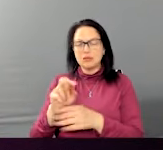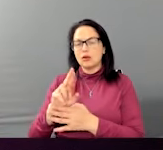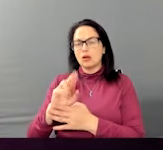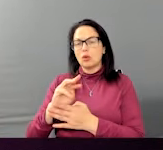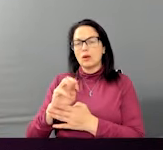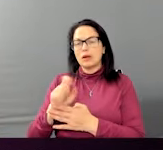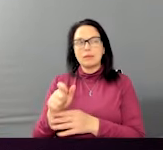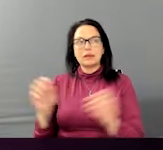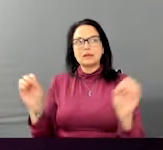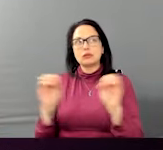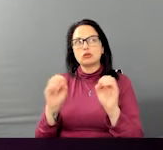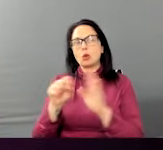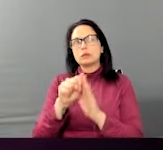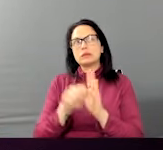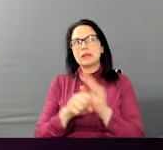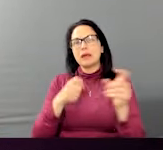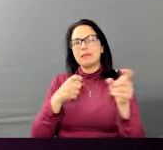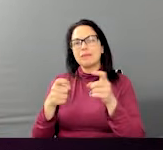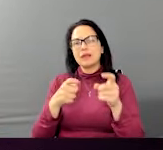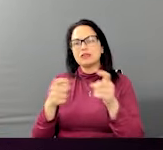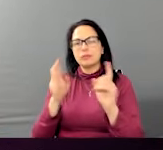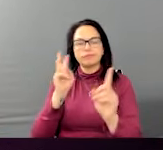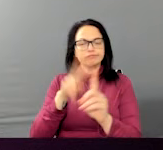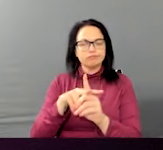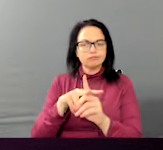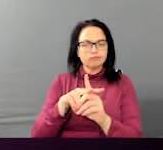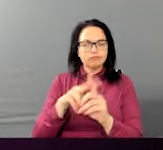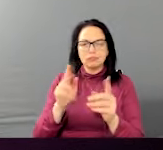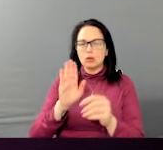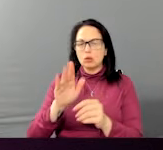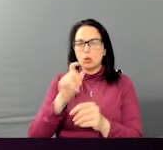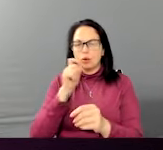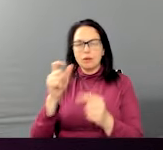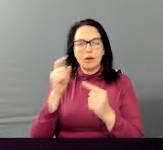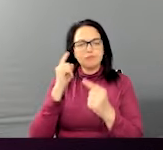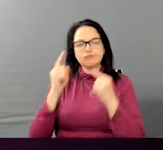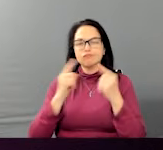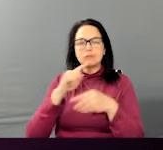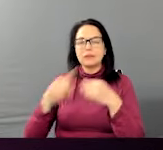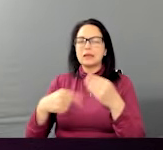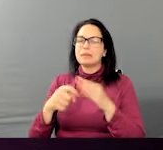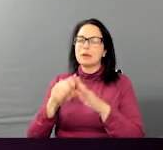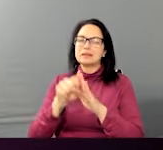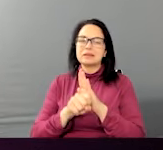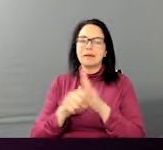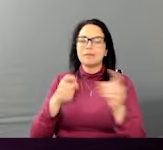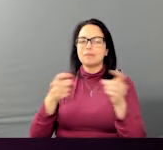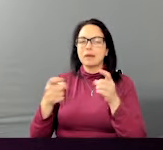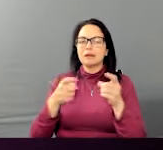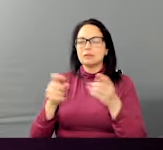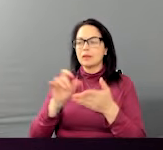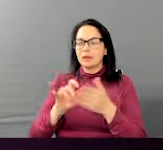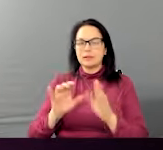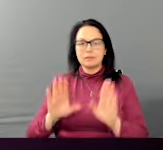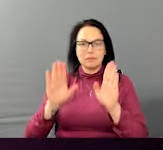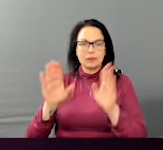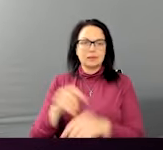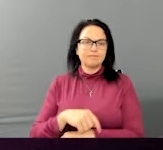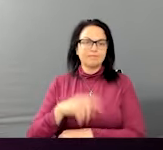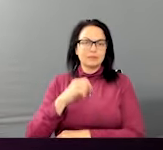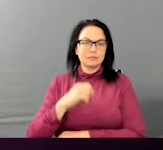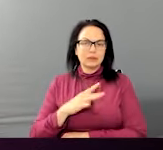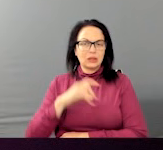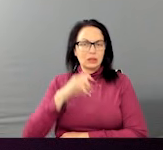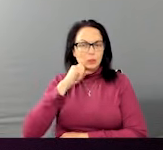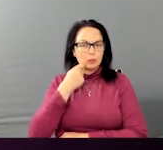state management, application state management at all. You're not thinking about application state management. It's amazing. It's so cool.